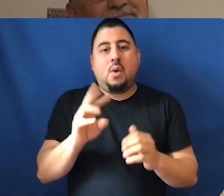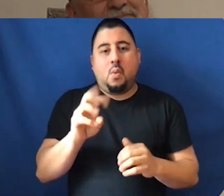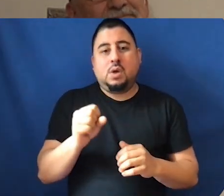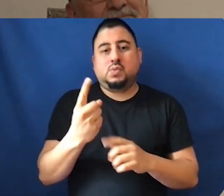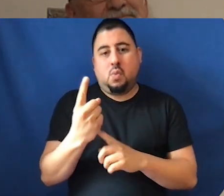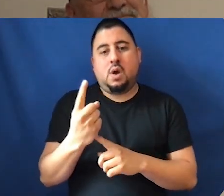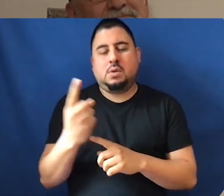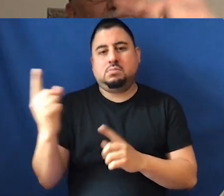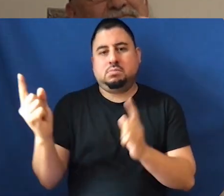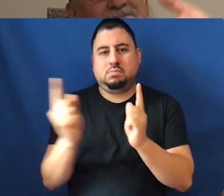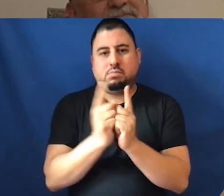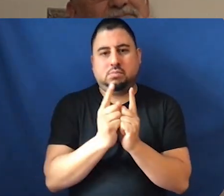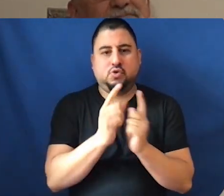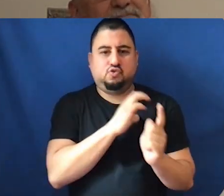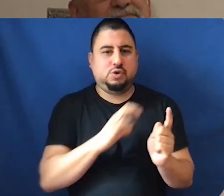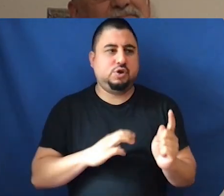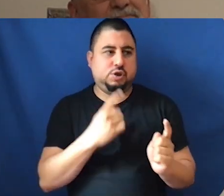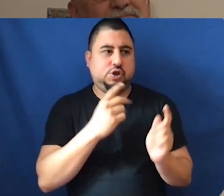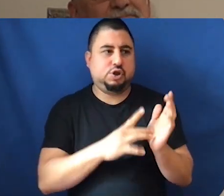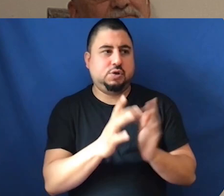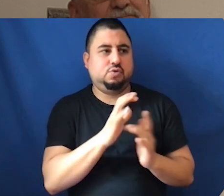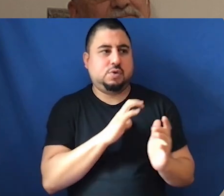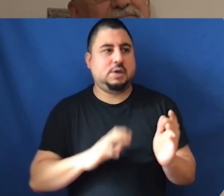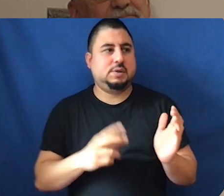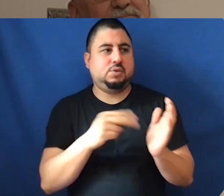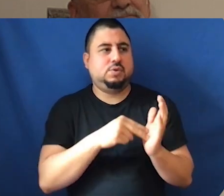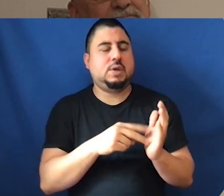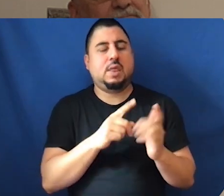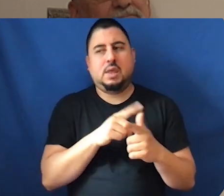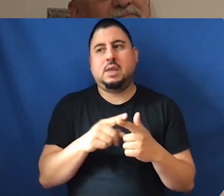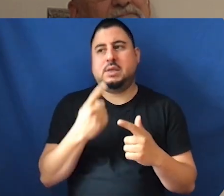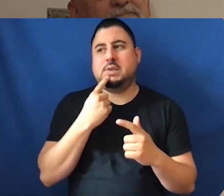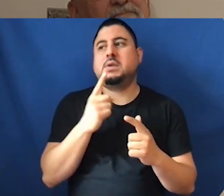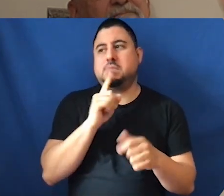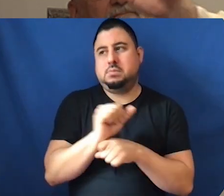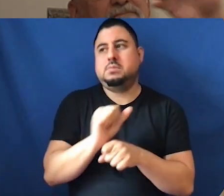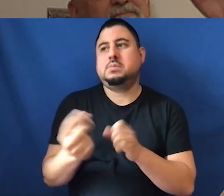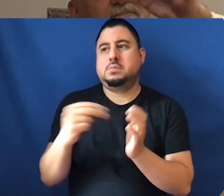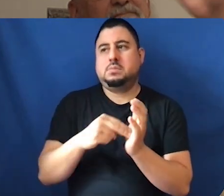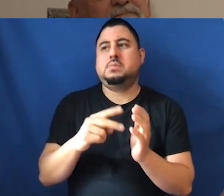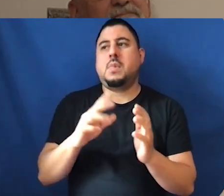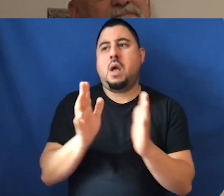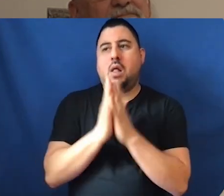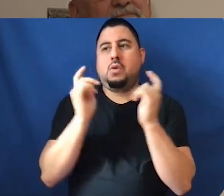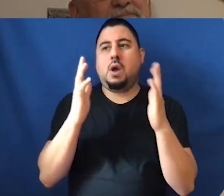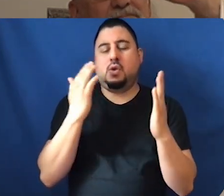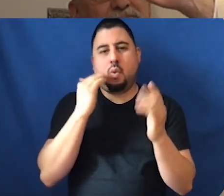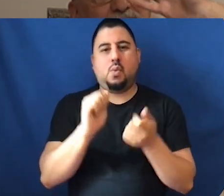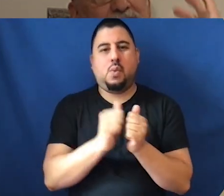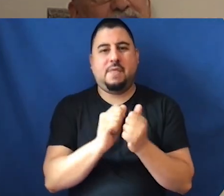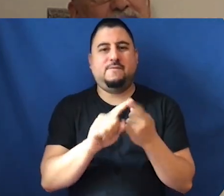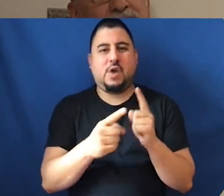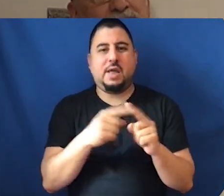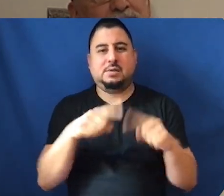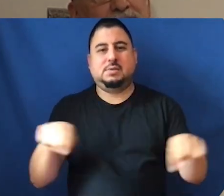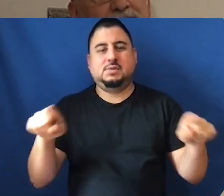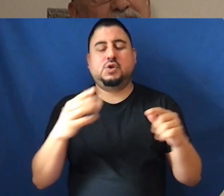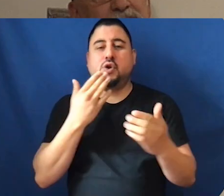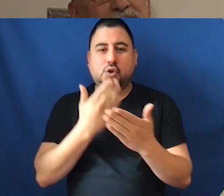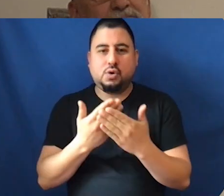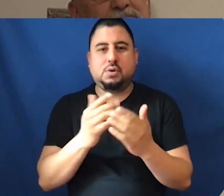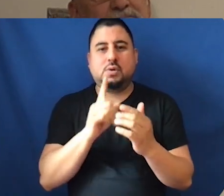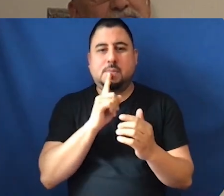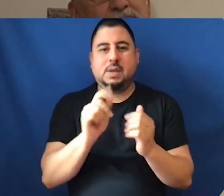If you came up to a Christian, you said, Jesus Christ is risen, and they responded, He is risen indeed, hallelujah, you knew you were with friends. So it's good to be with